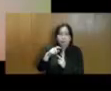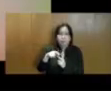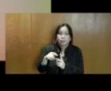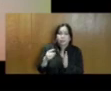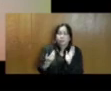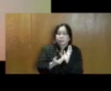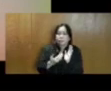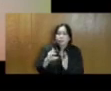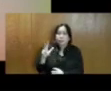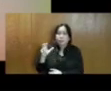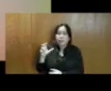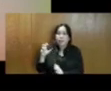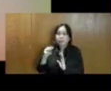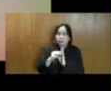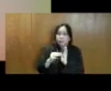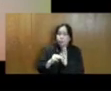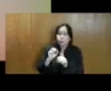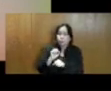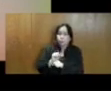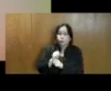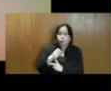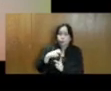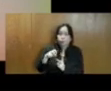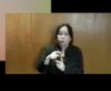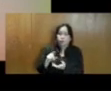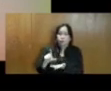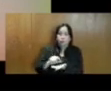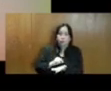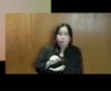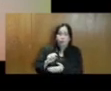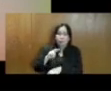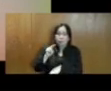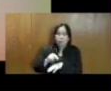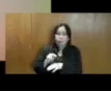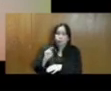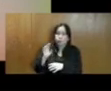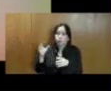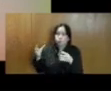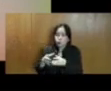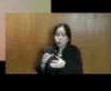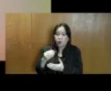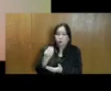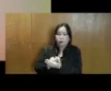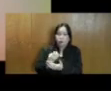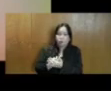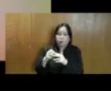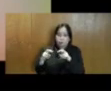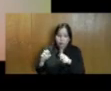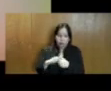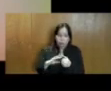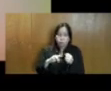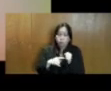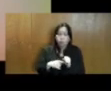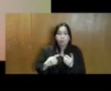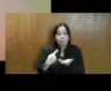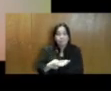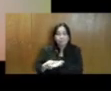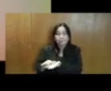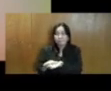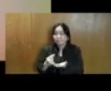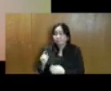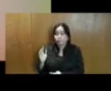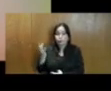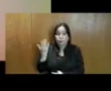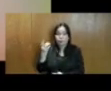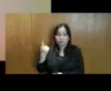Million Job Transitions, published by the National Bureau of Economic Research. Now, to start our conversation this morning, we